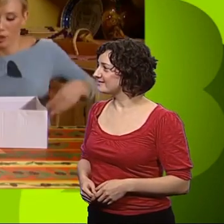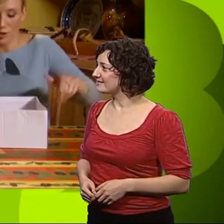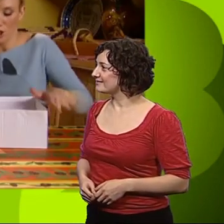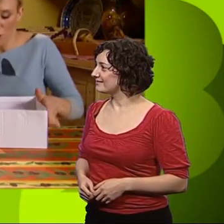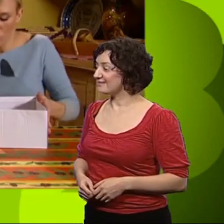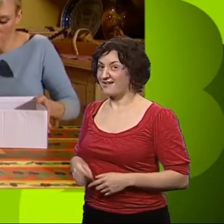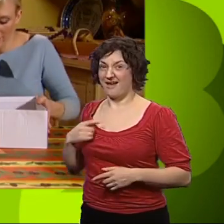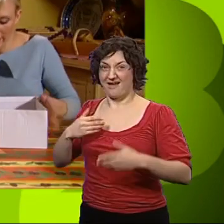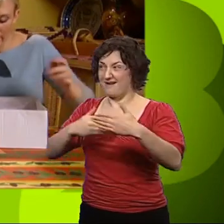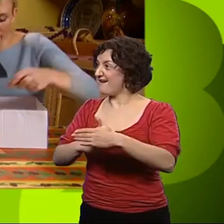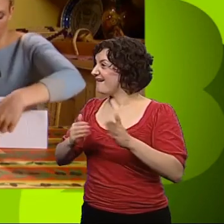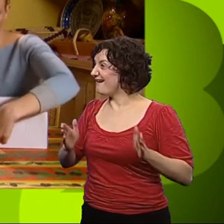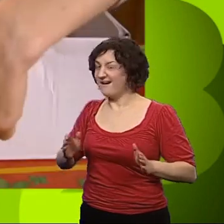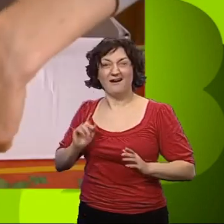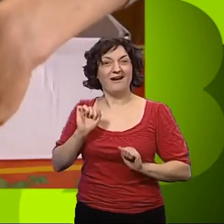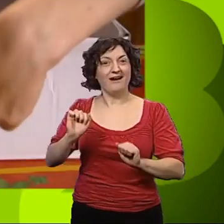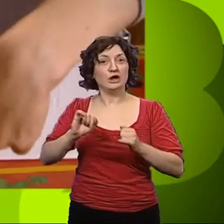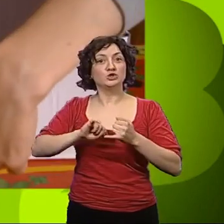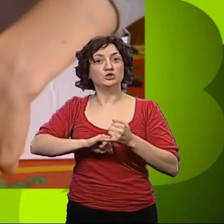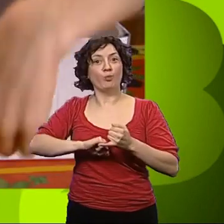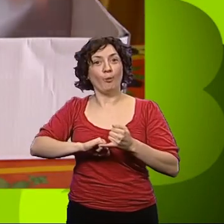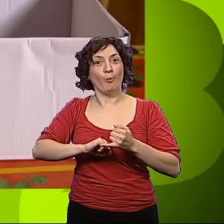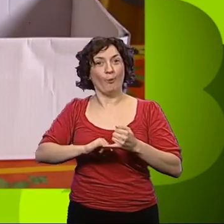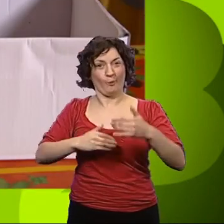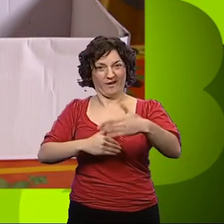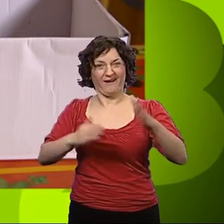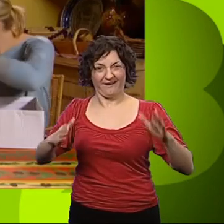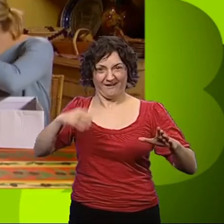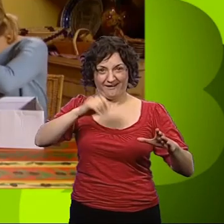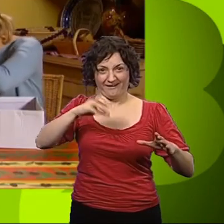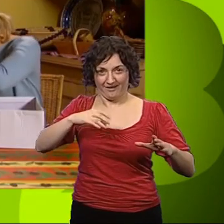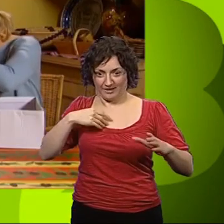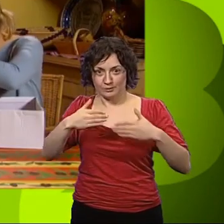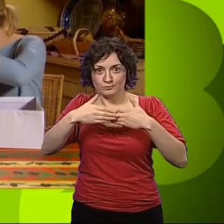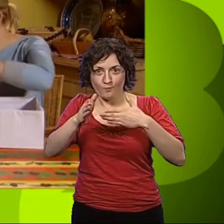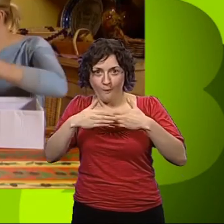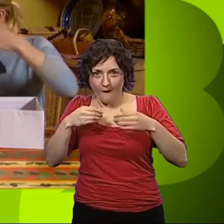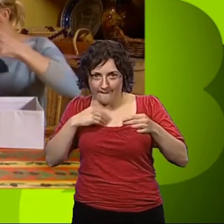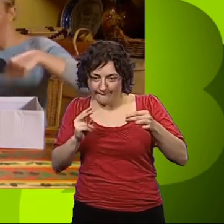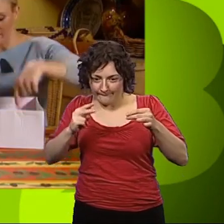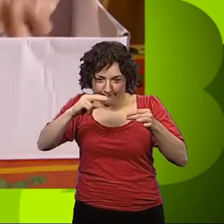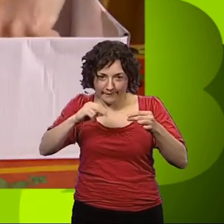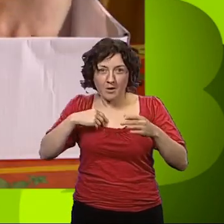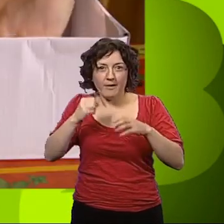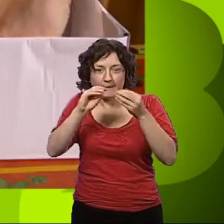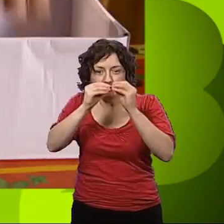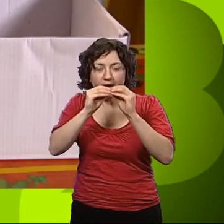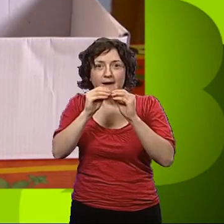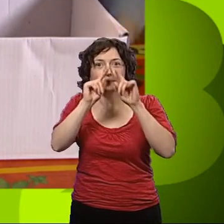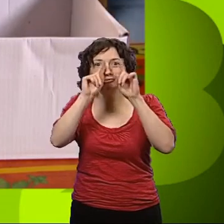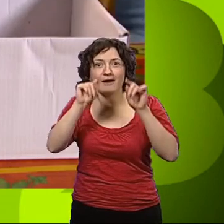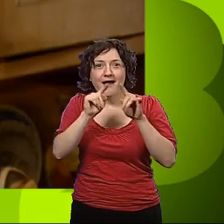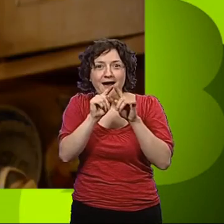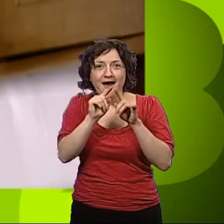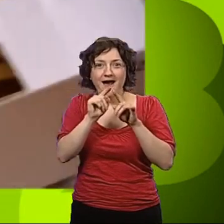We can use this shoebox as the gallery. I've cut the door out already, look. So now we've got to make tiny works of art. Do you reckon your big clod hands will get in there?